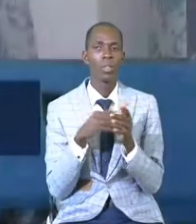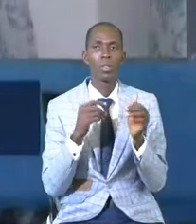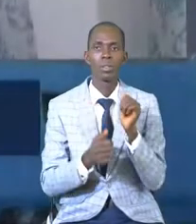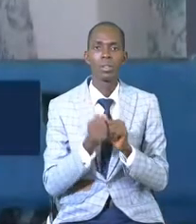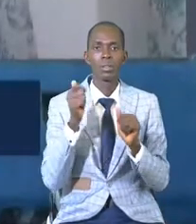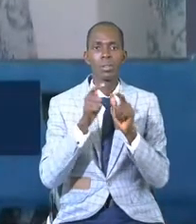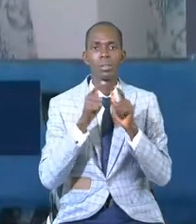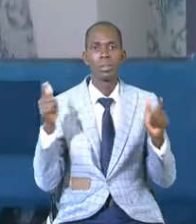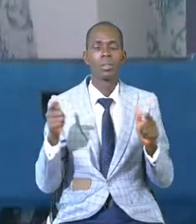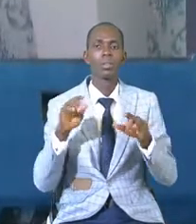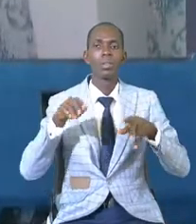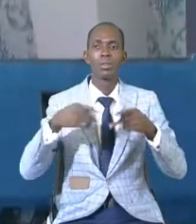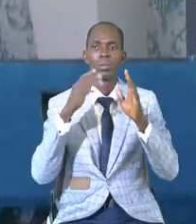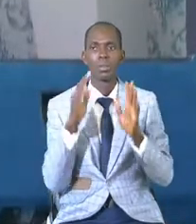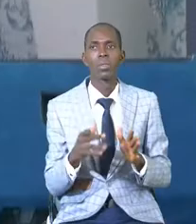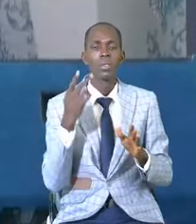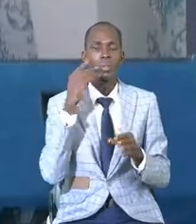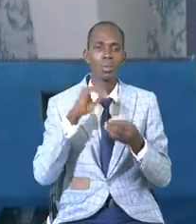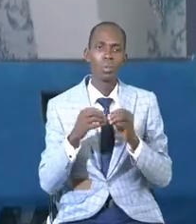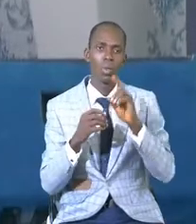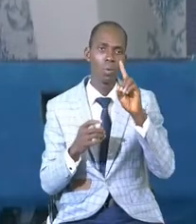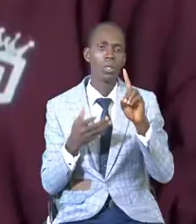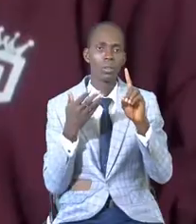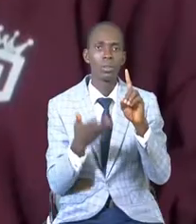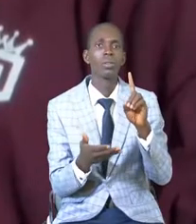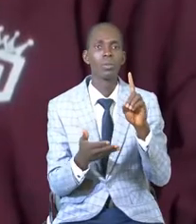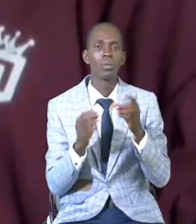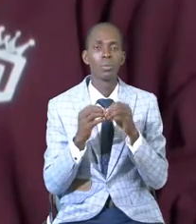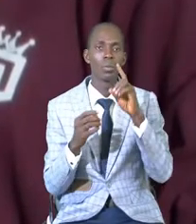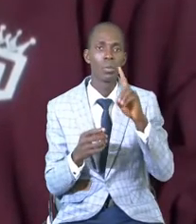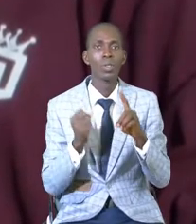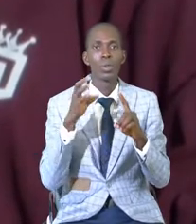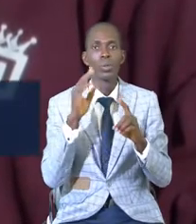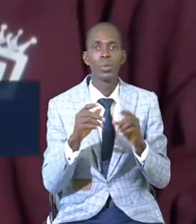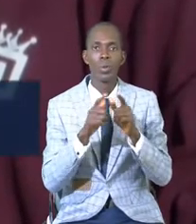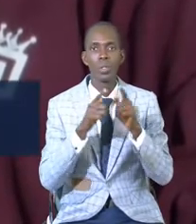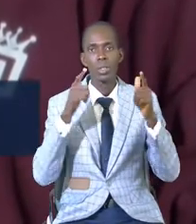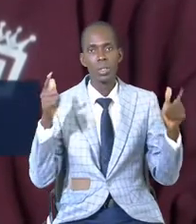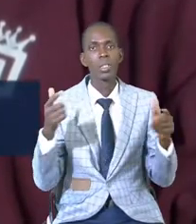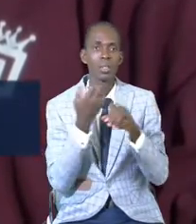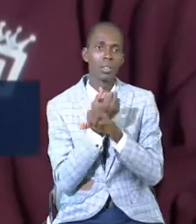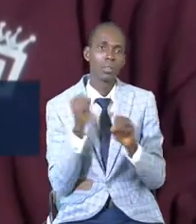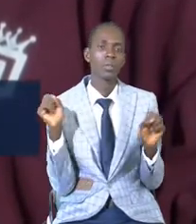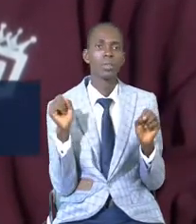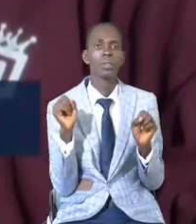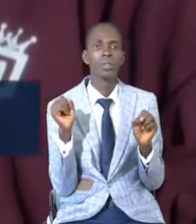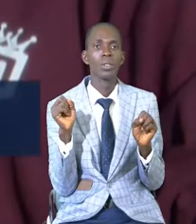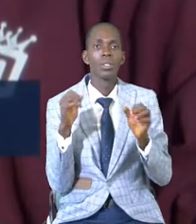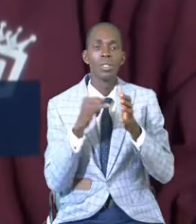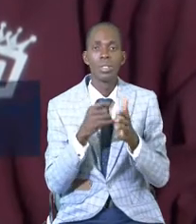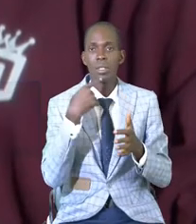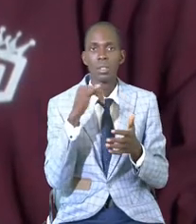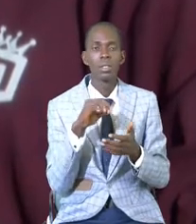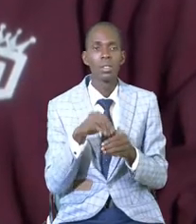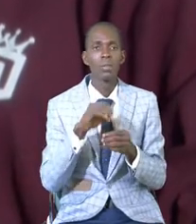supplanter. Let's look at number one there. Number one, so great salvation. It says in verse 3